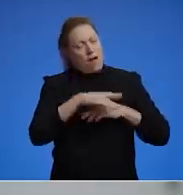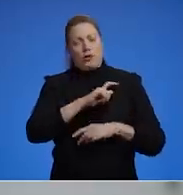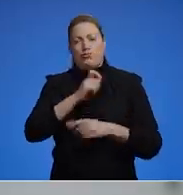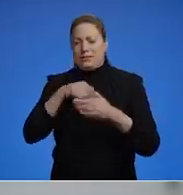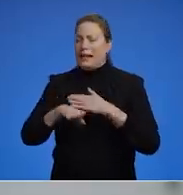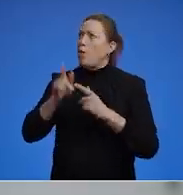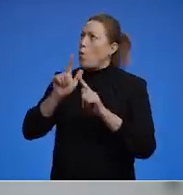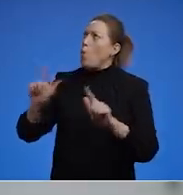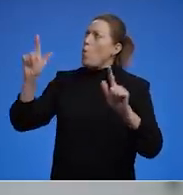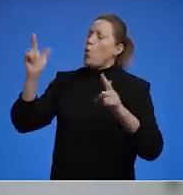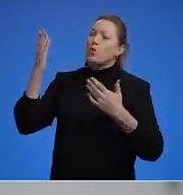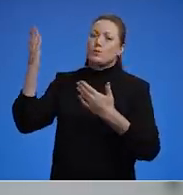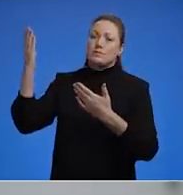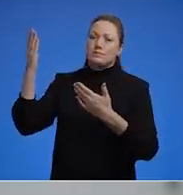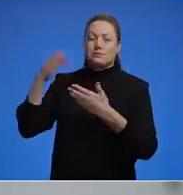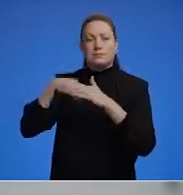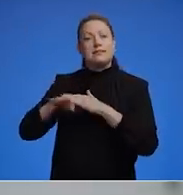place our trust in the Lord.